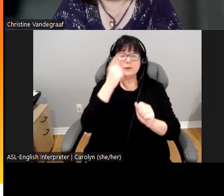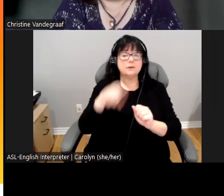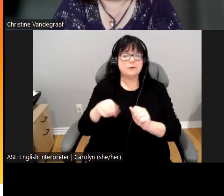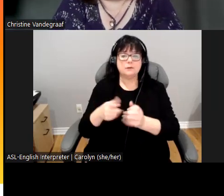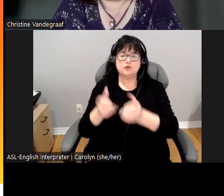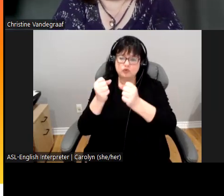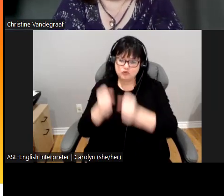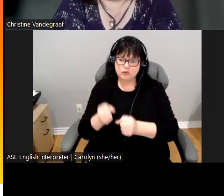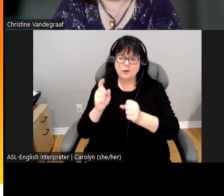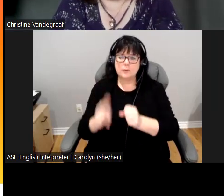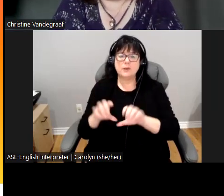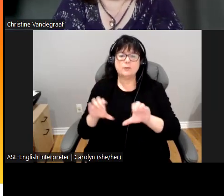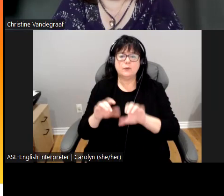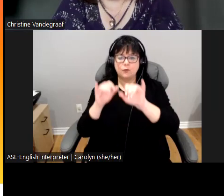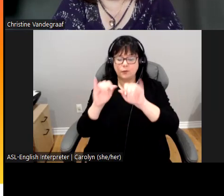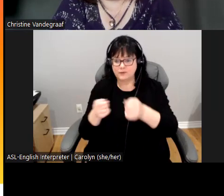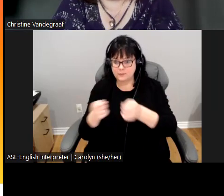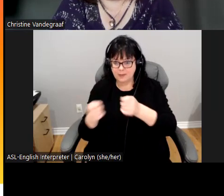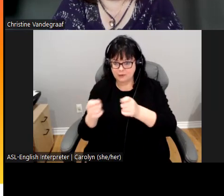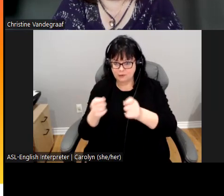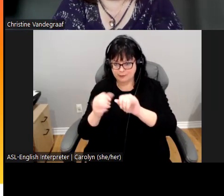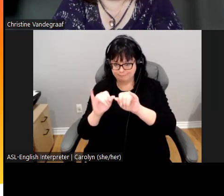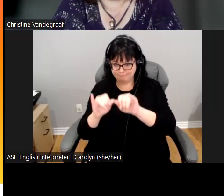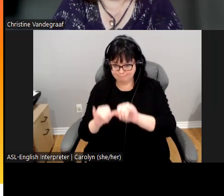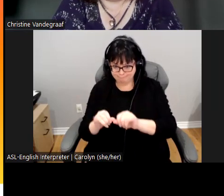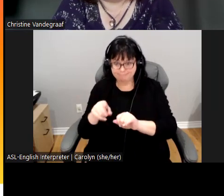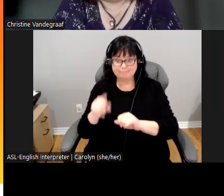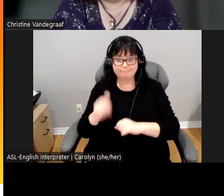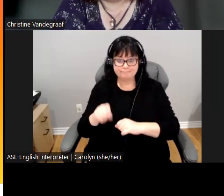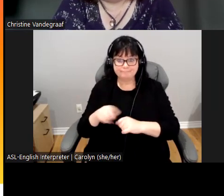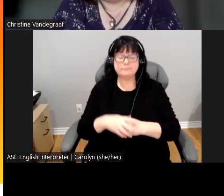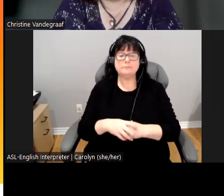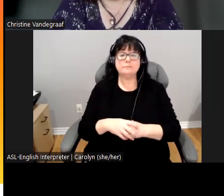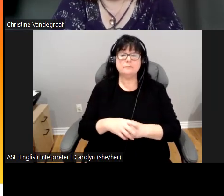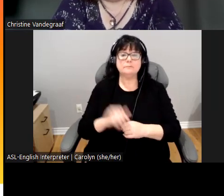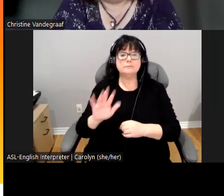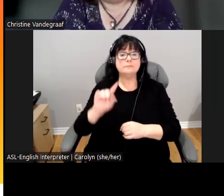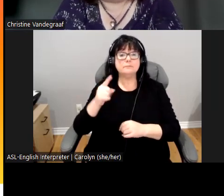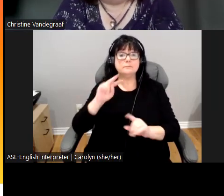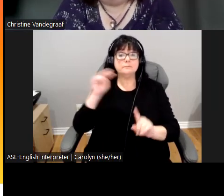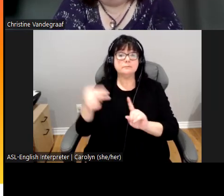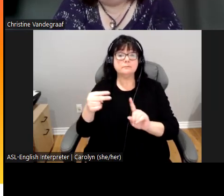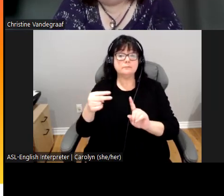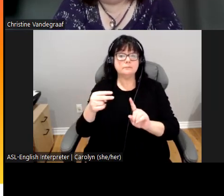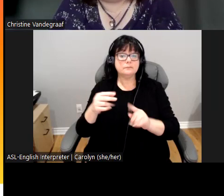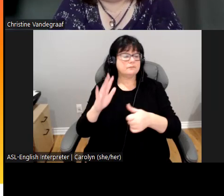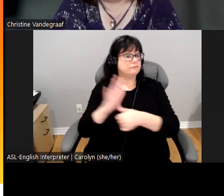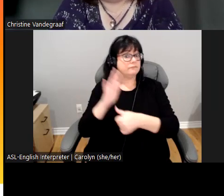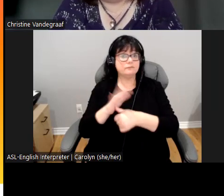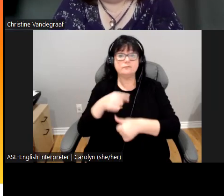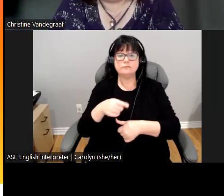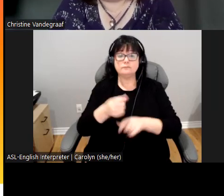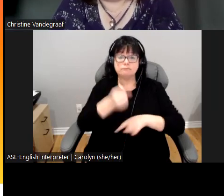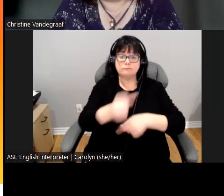fact, that the first sort of view for them is to get people working, nothing